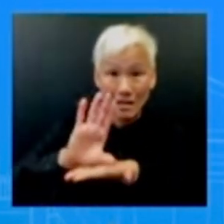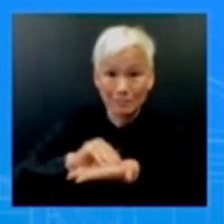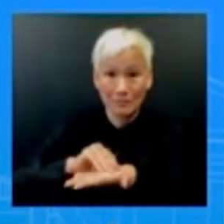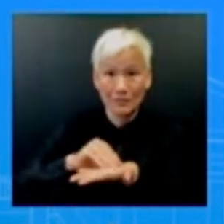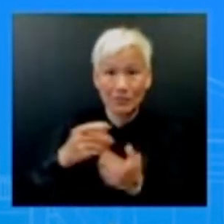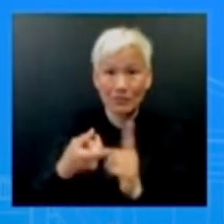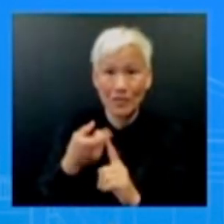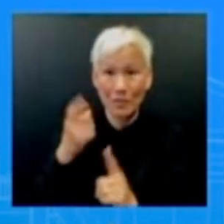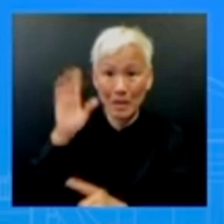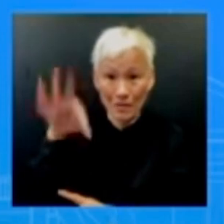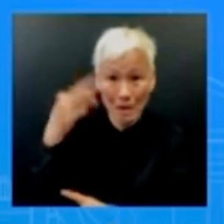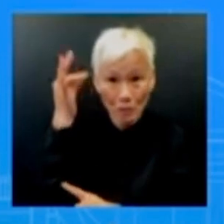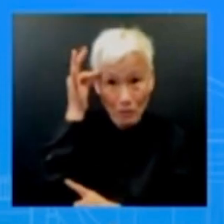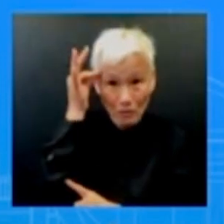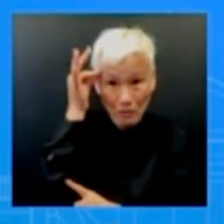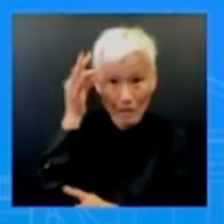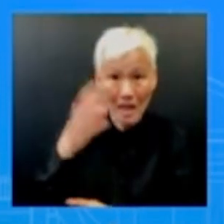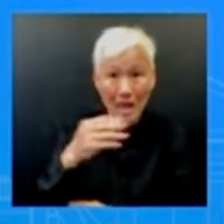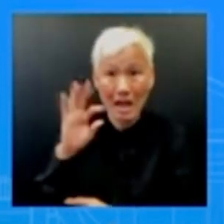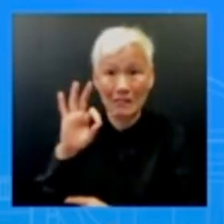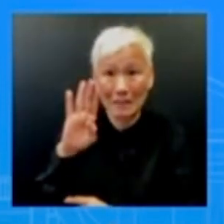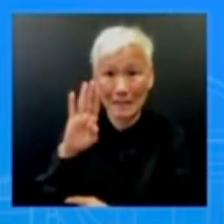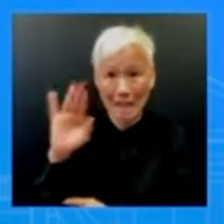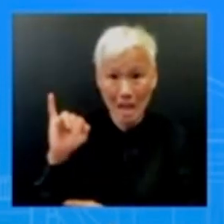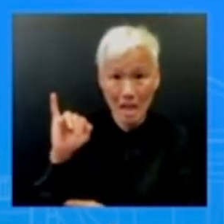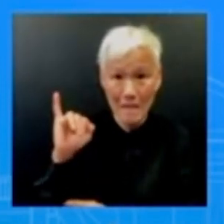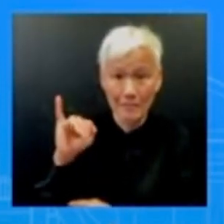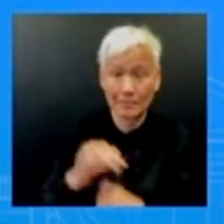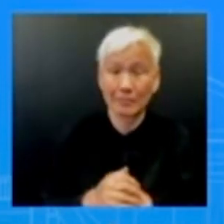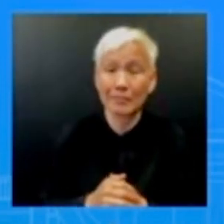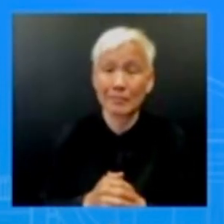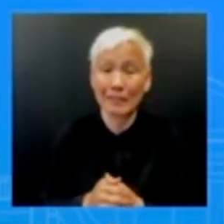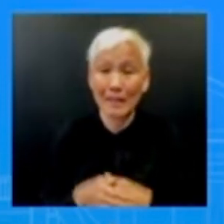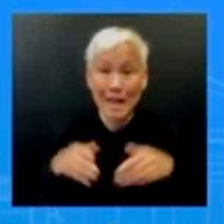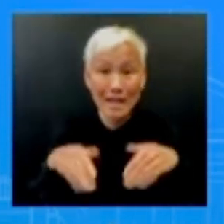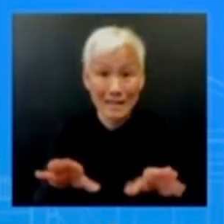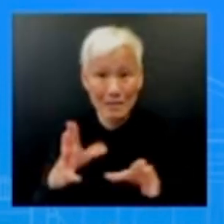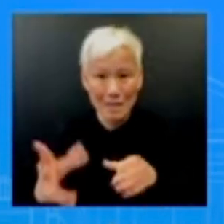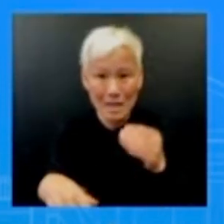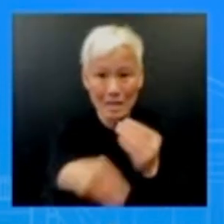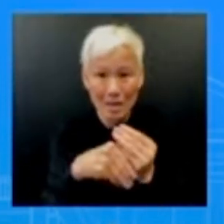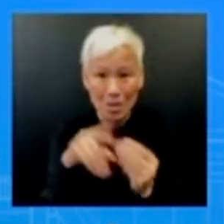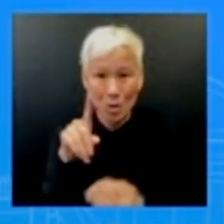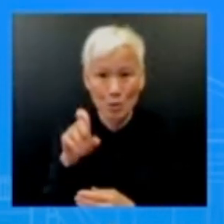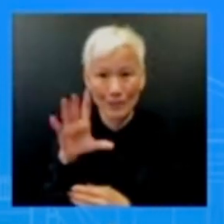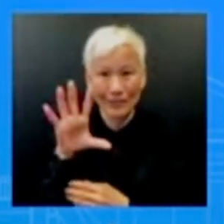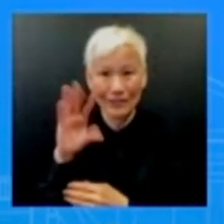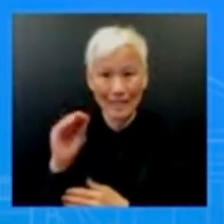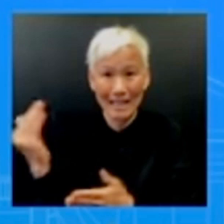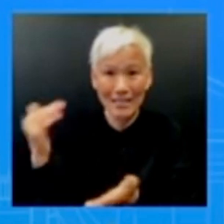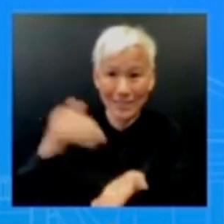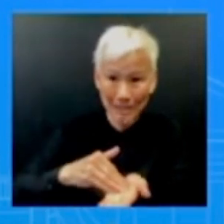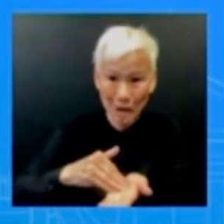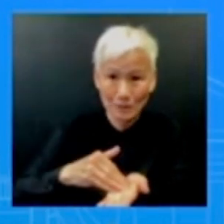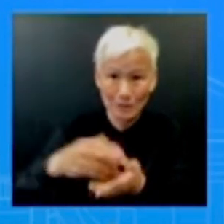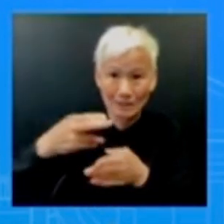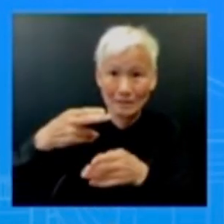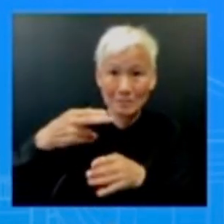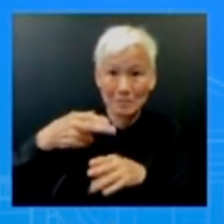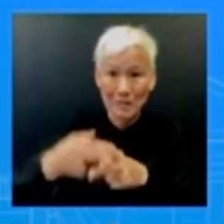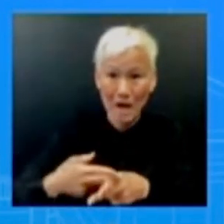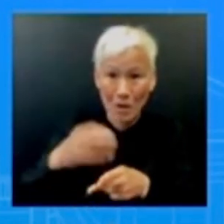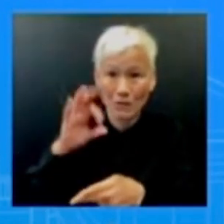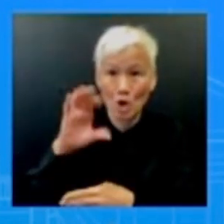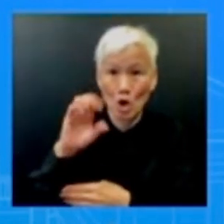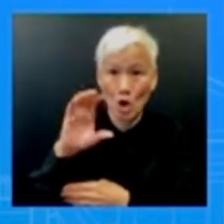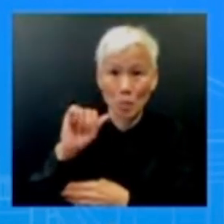law enforcement positions. Allow an additional 150,000 pounds of cocaine, nearly 900 pounds of fentanyl, nearly